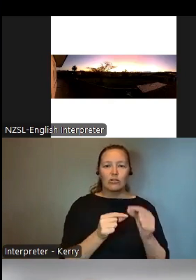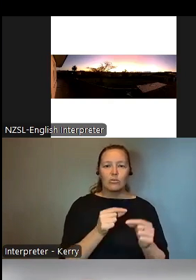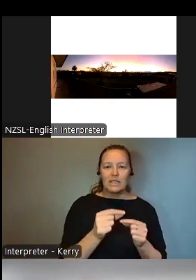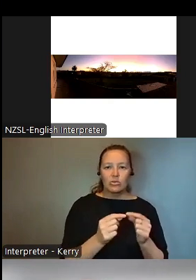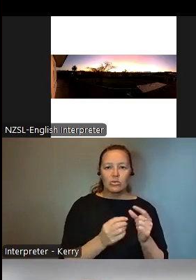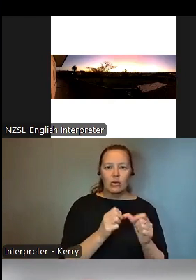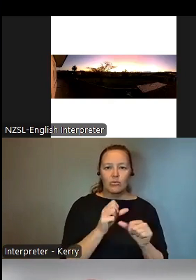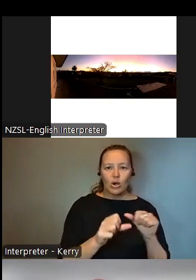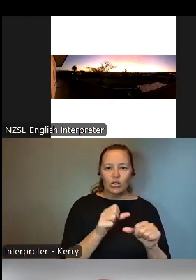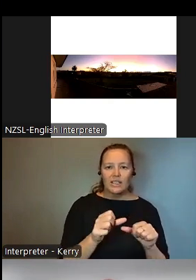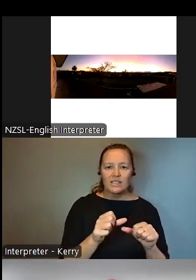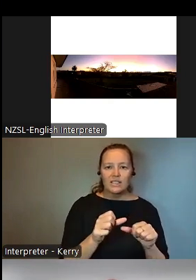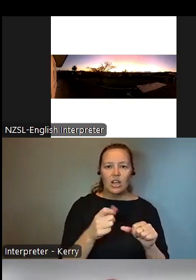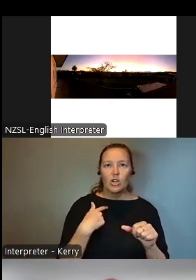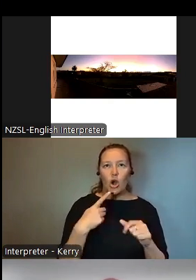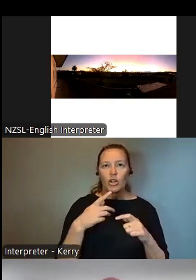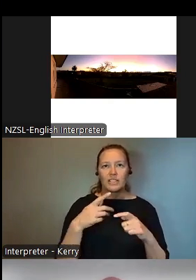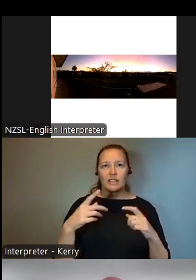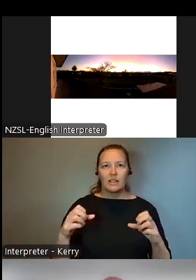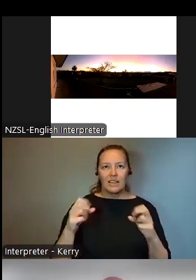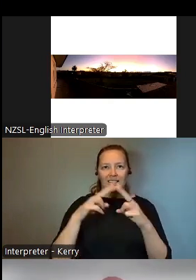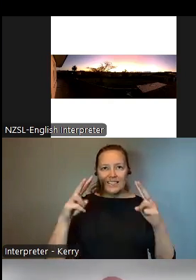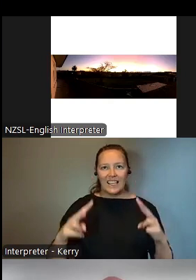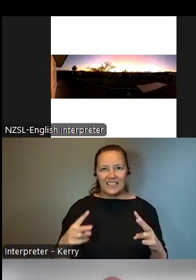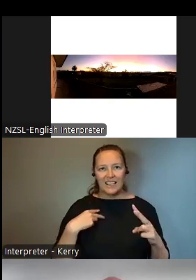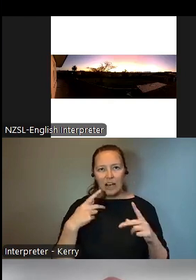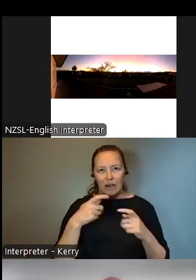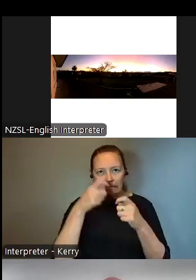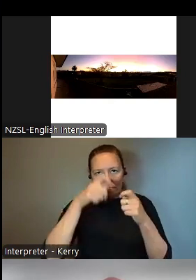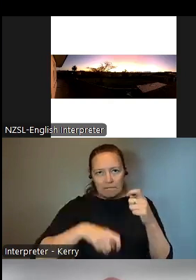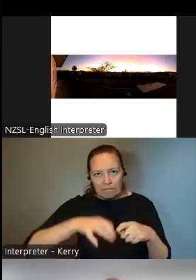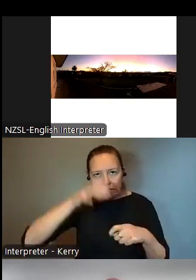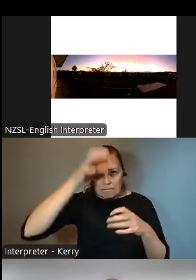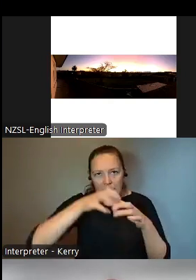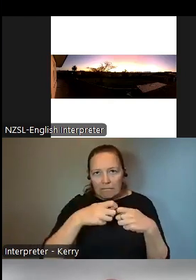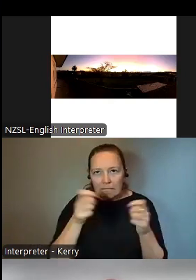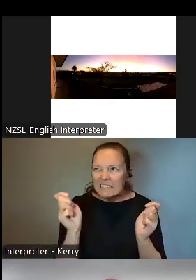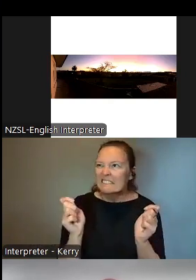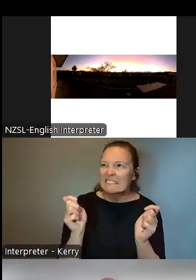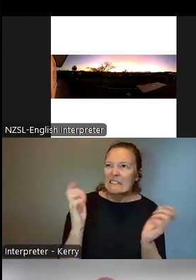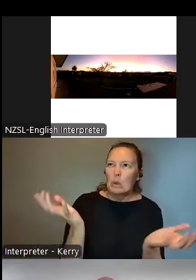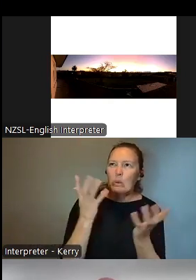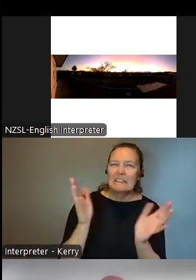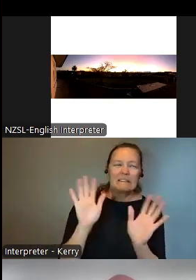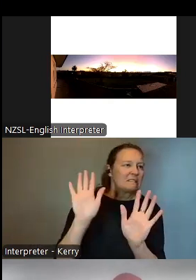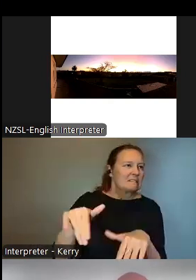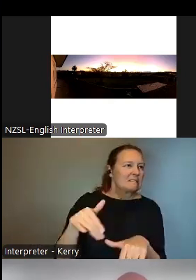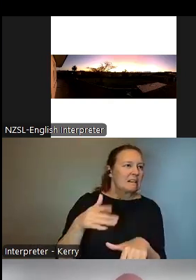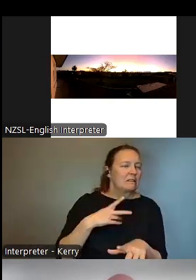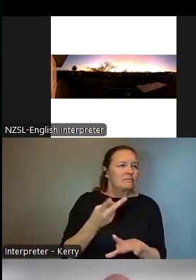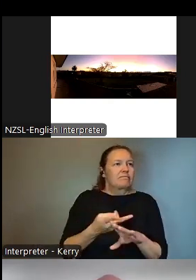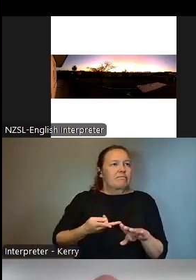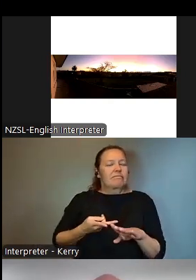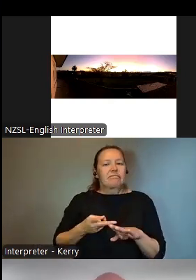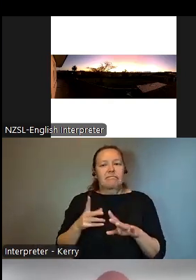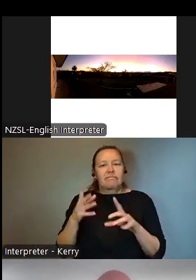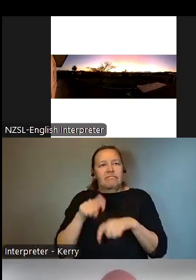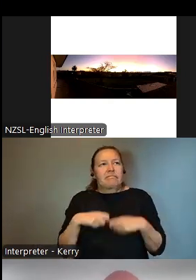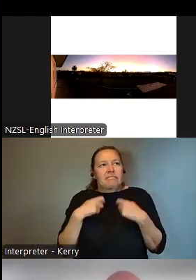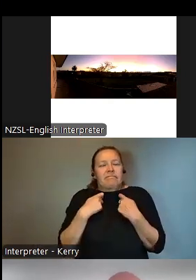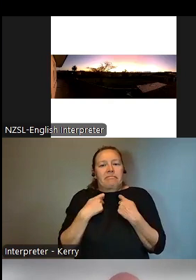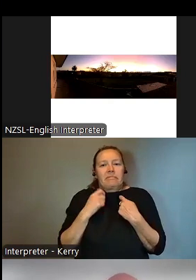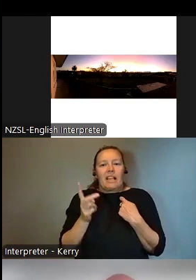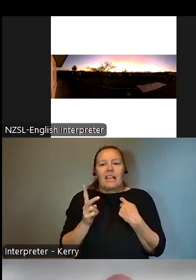tent and having a look out and saying, oh, it's a bit windy today, I don't think we'll do too much. We'll go back, hop into our sleeping bags. We